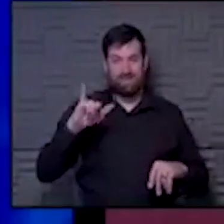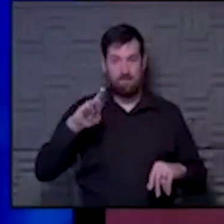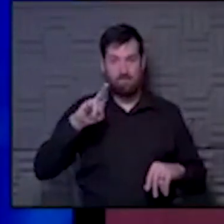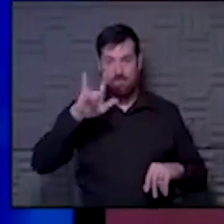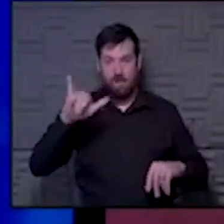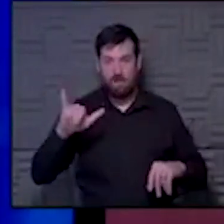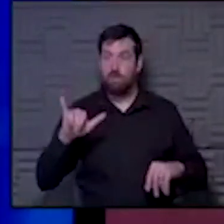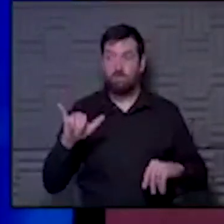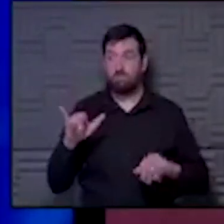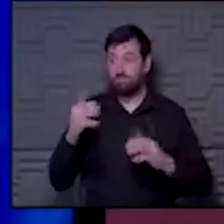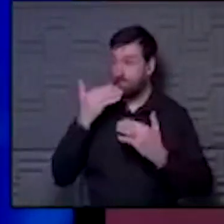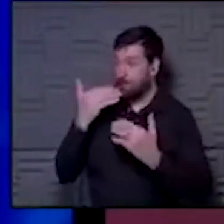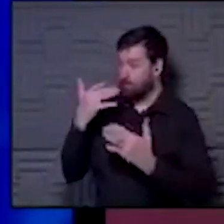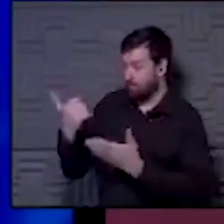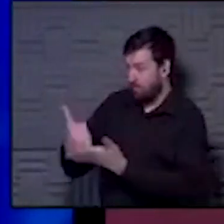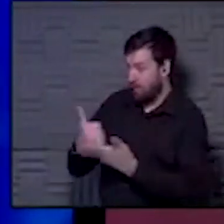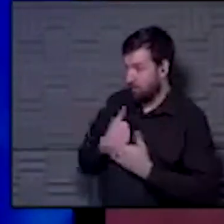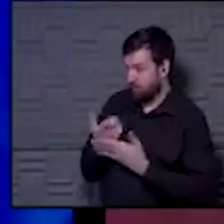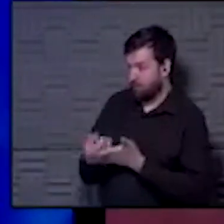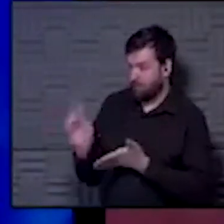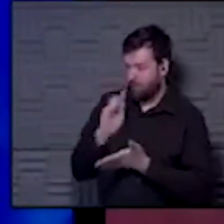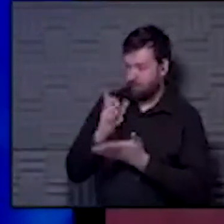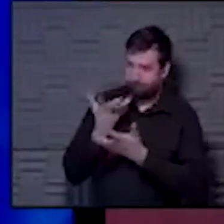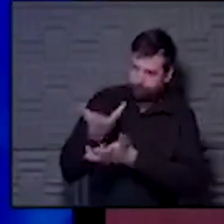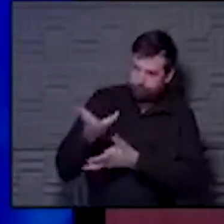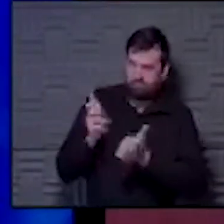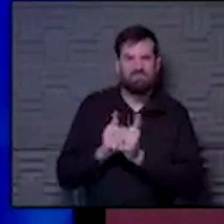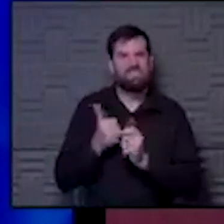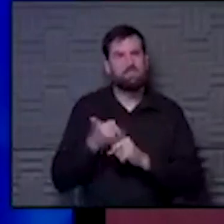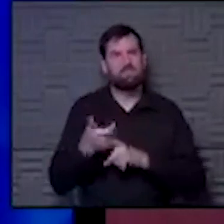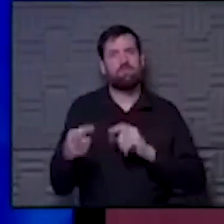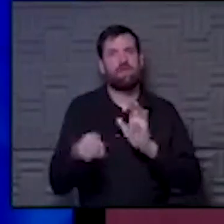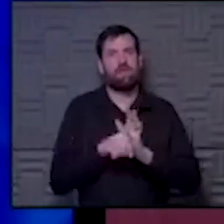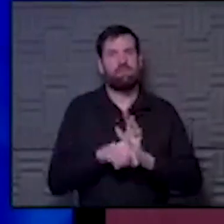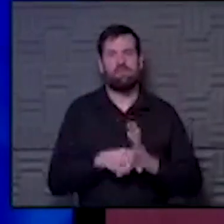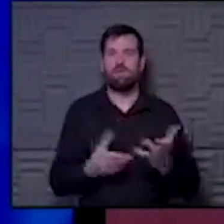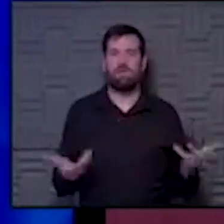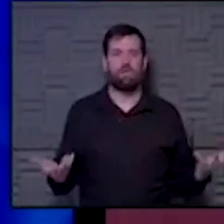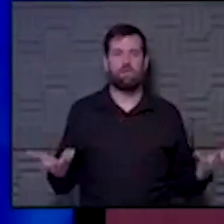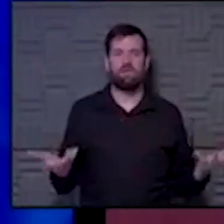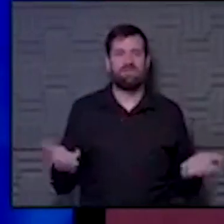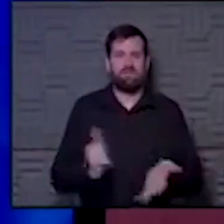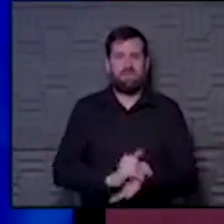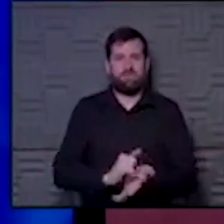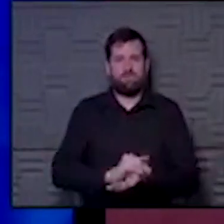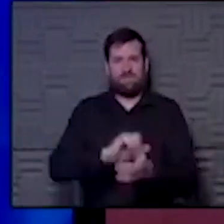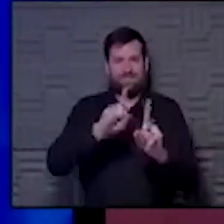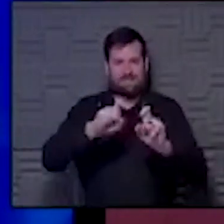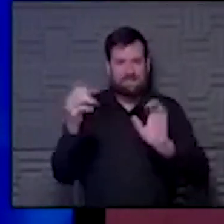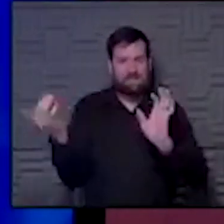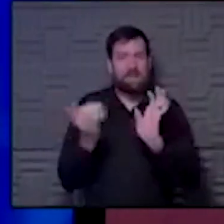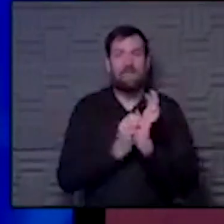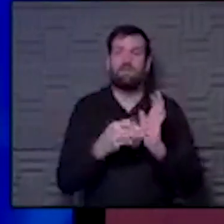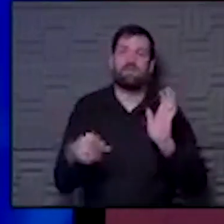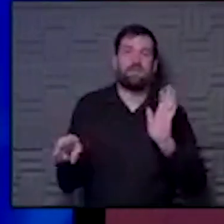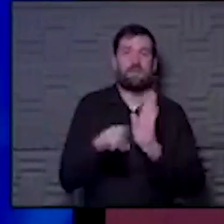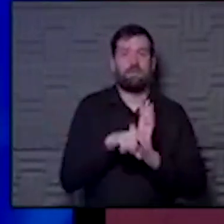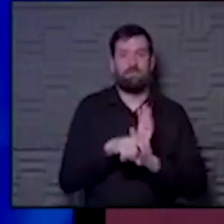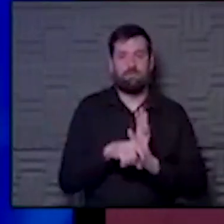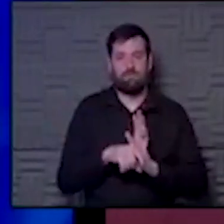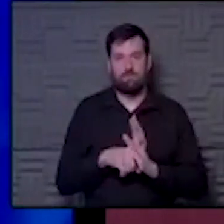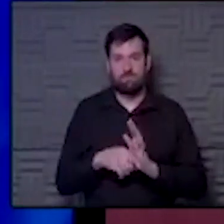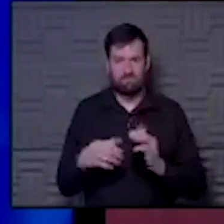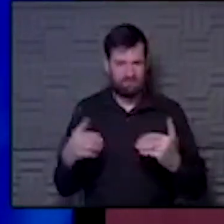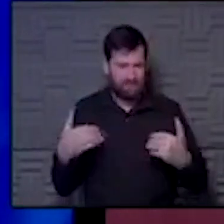monoclonal antibody therapy. Thank you for that. He's negative. I'm like, no, he can't be negative. We test him again. He's negative. He's got